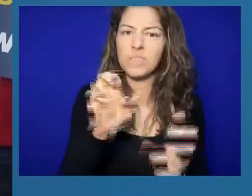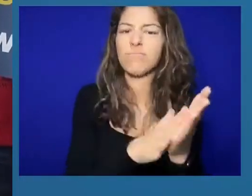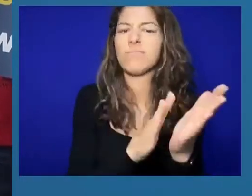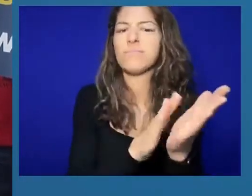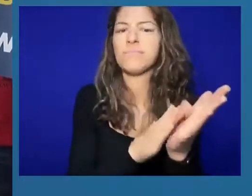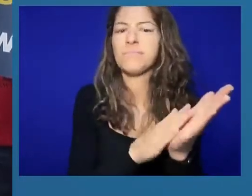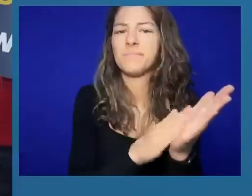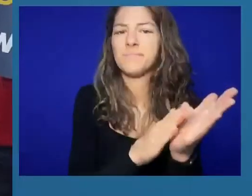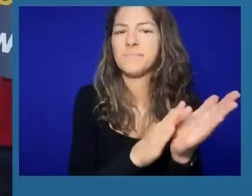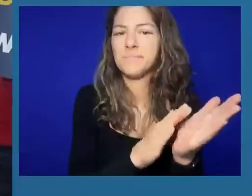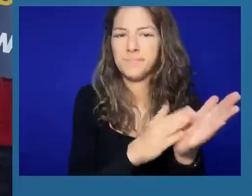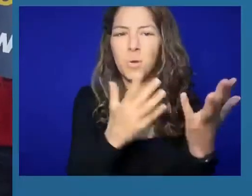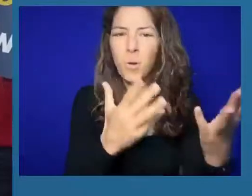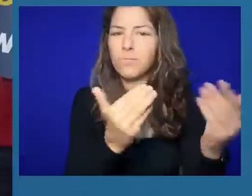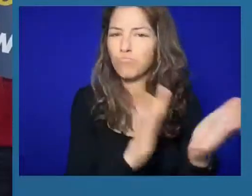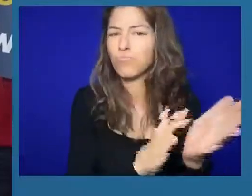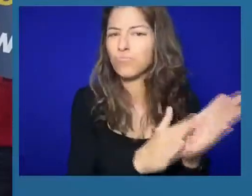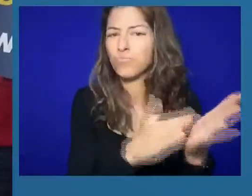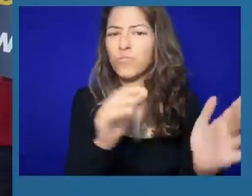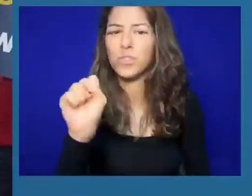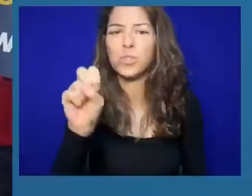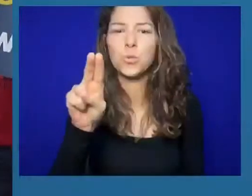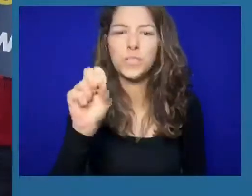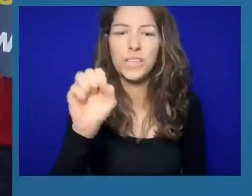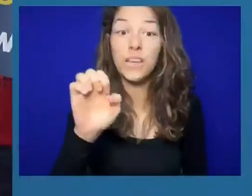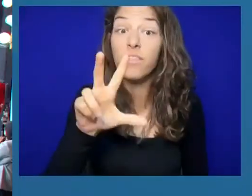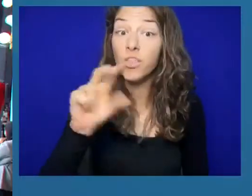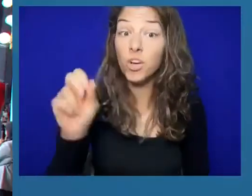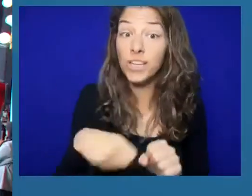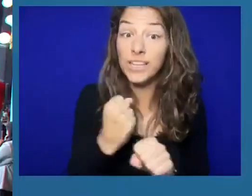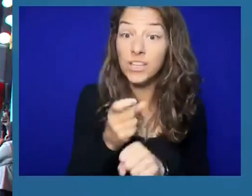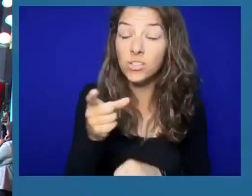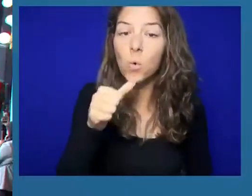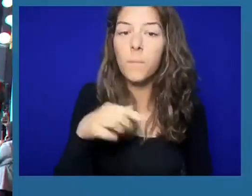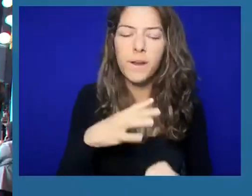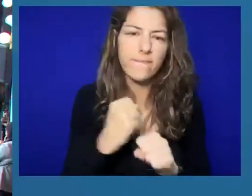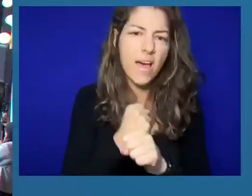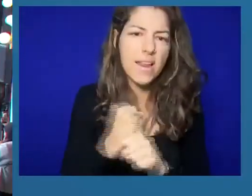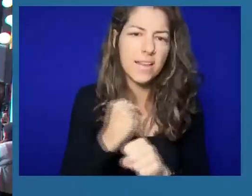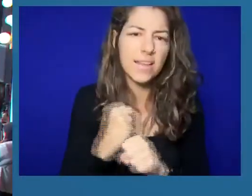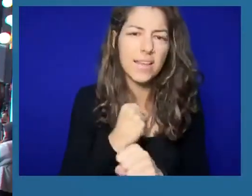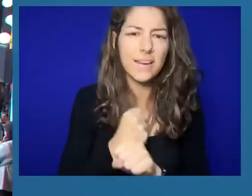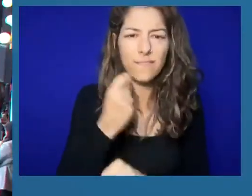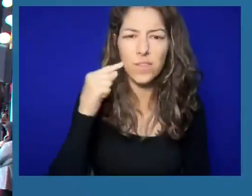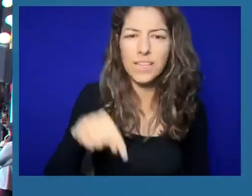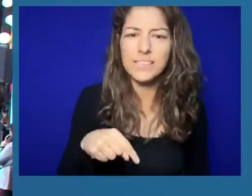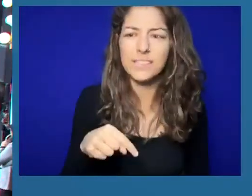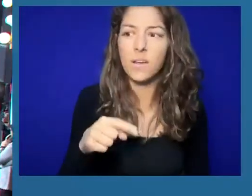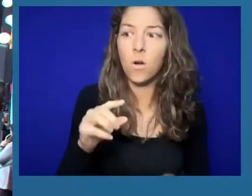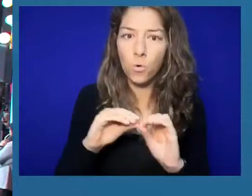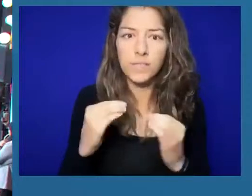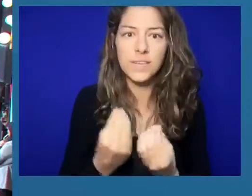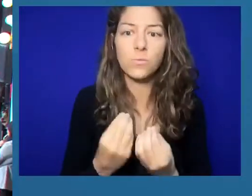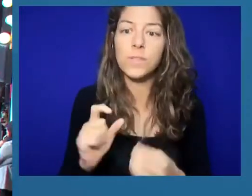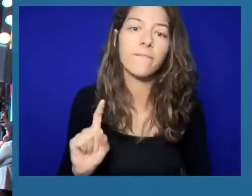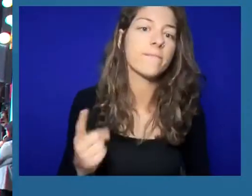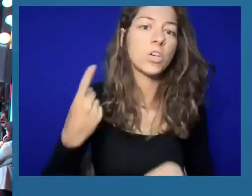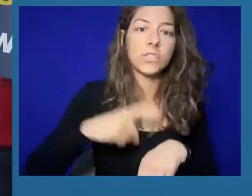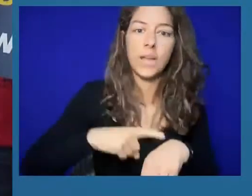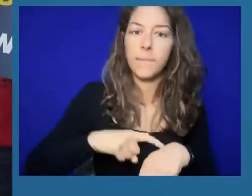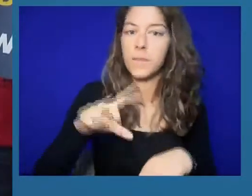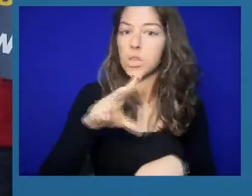here. In 30 years, this woman has been fighting for 30 years. In our organization, it was the first time in 30